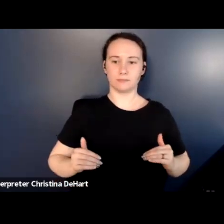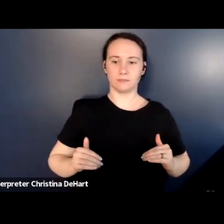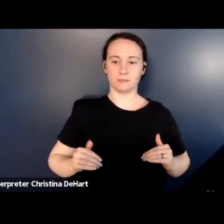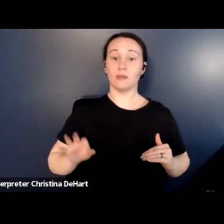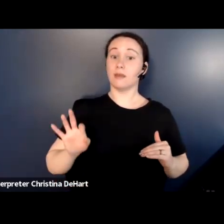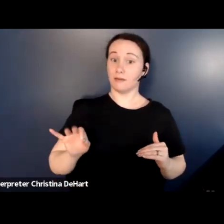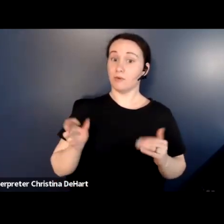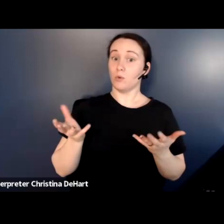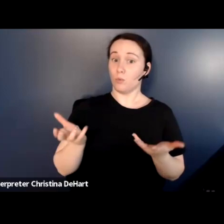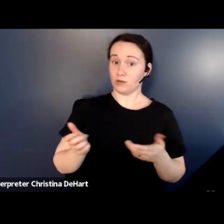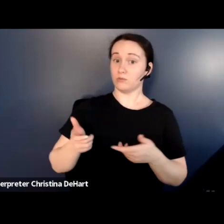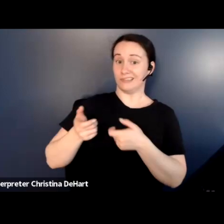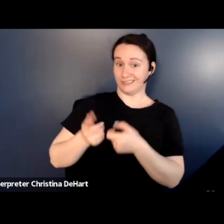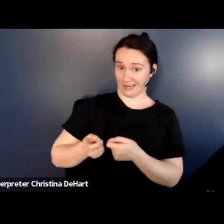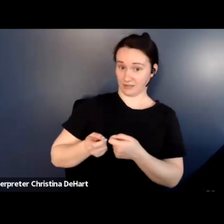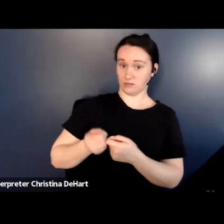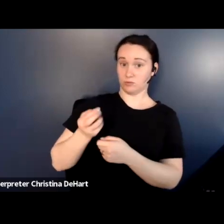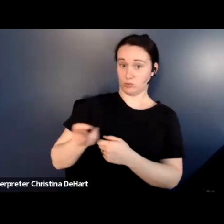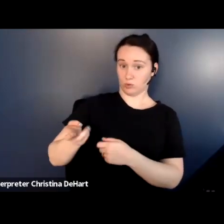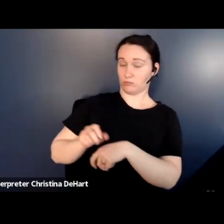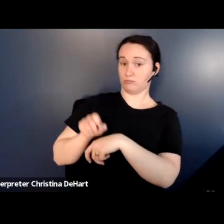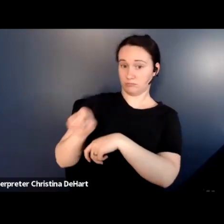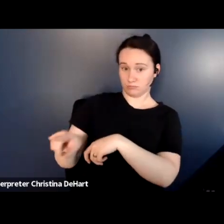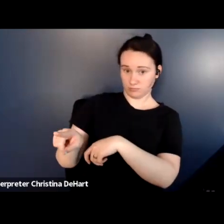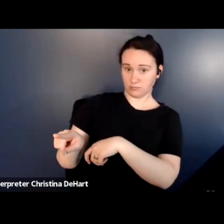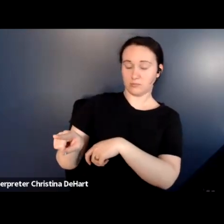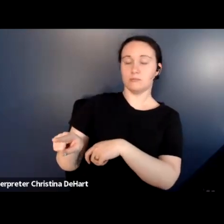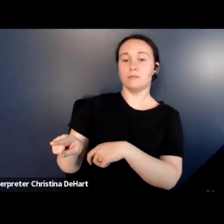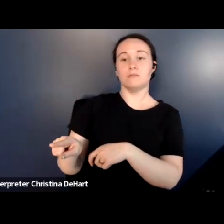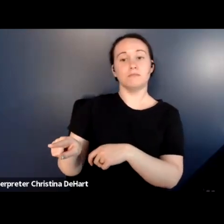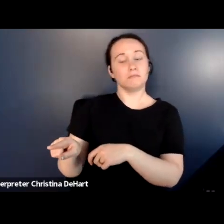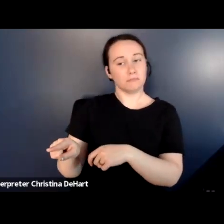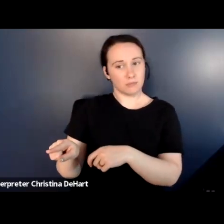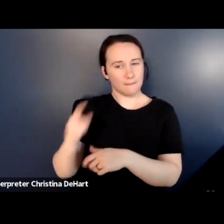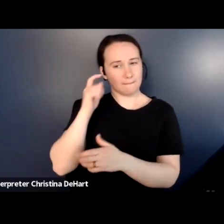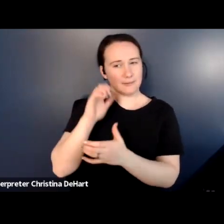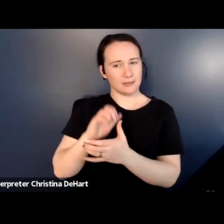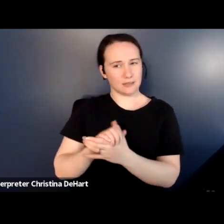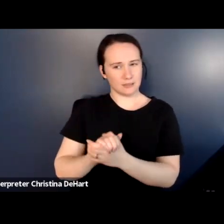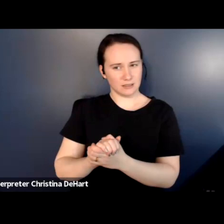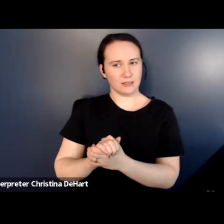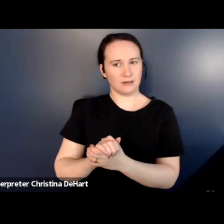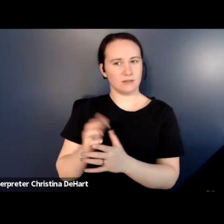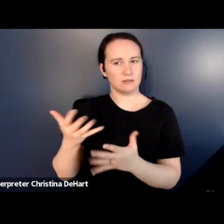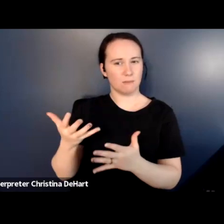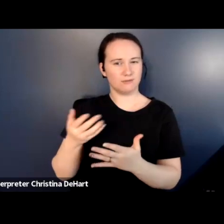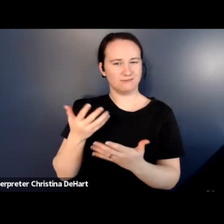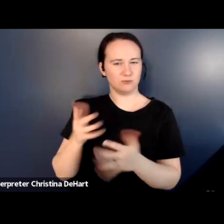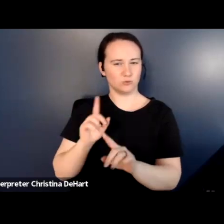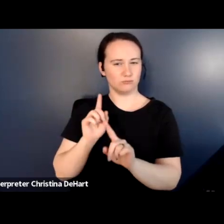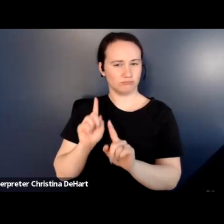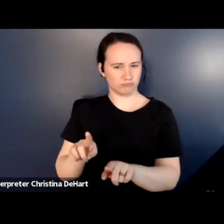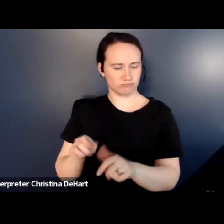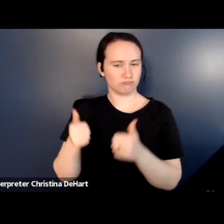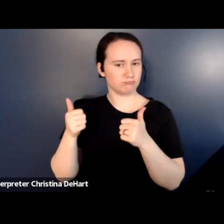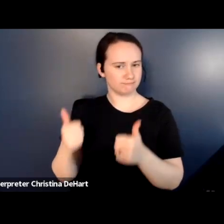respect to outbound follow-ups via text, I believe that was answered there. So